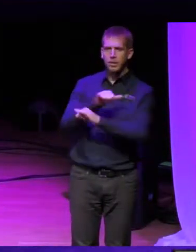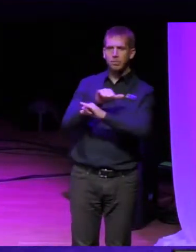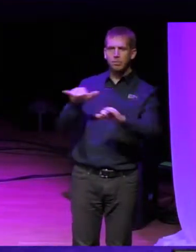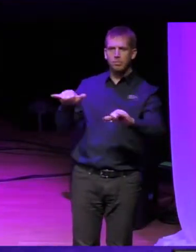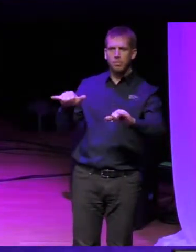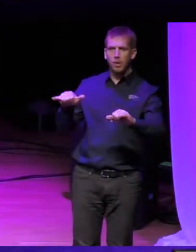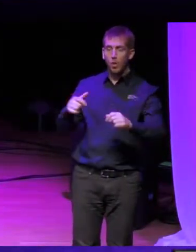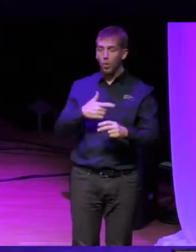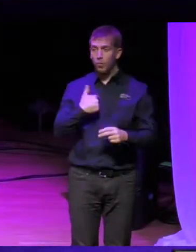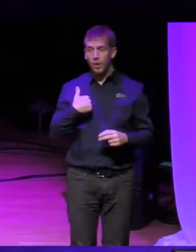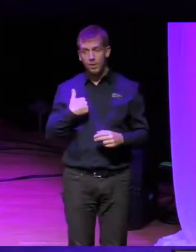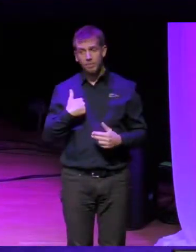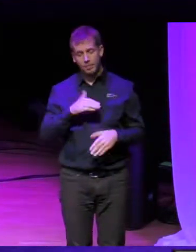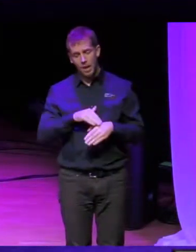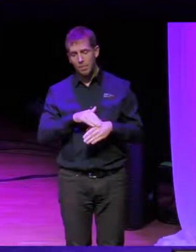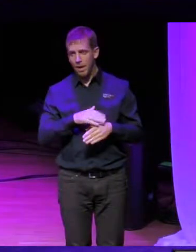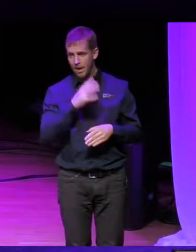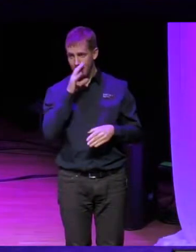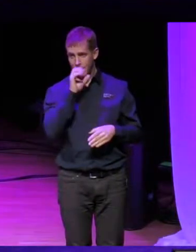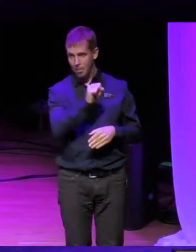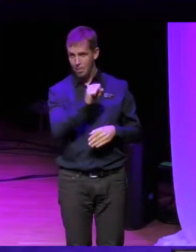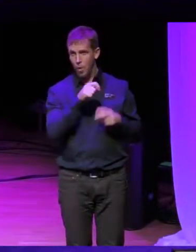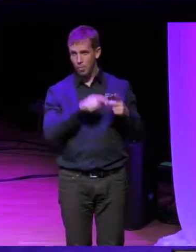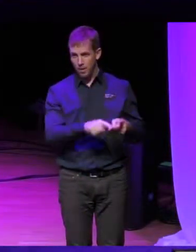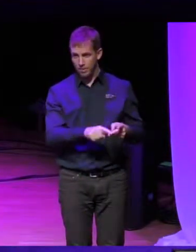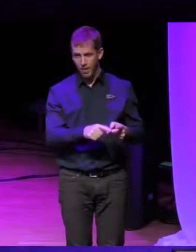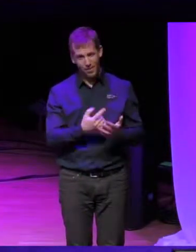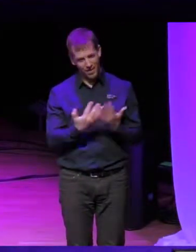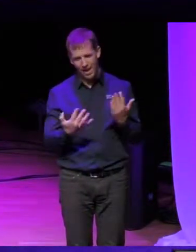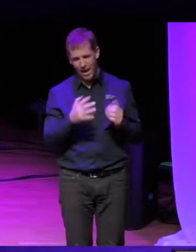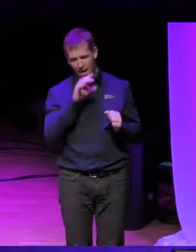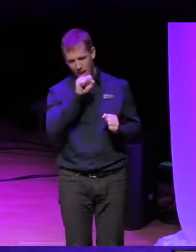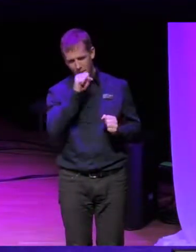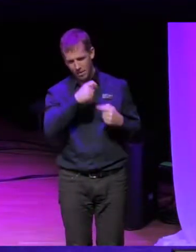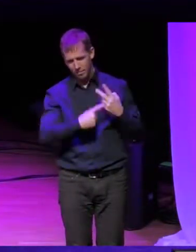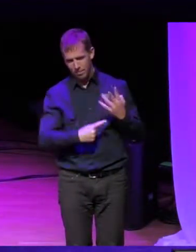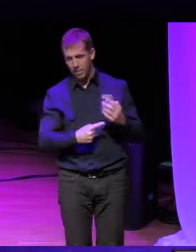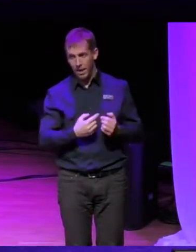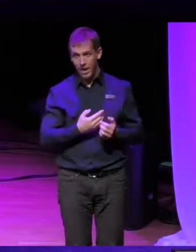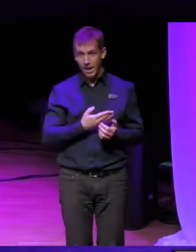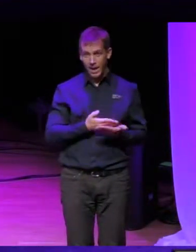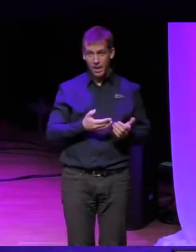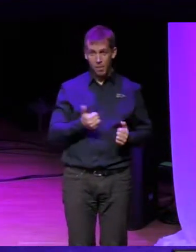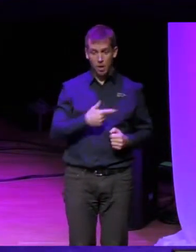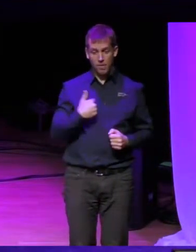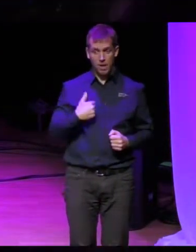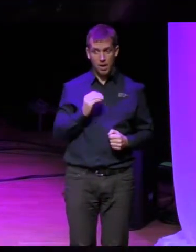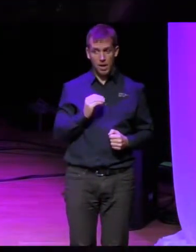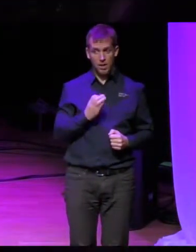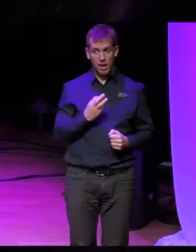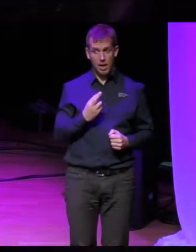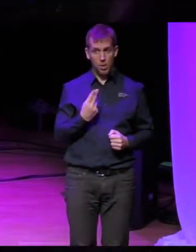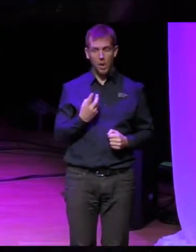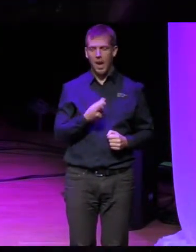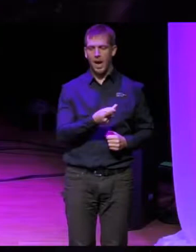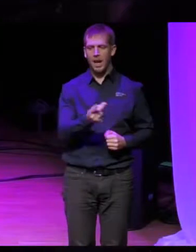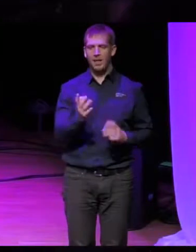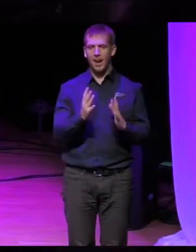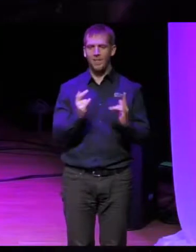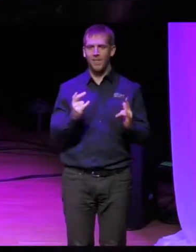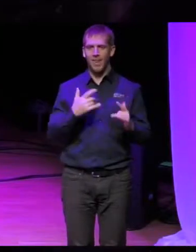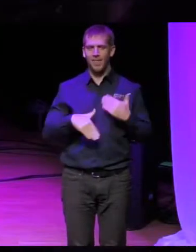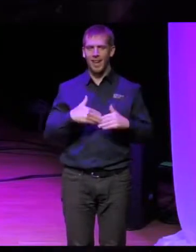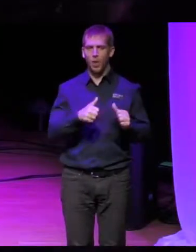sued again. And there were multiple lawsuits. I want to emphasize it's not just the ACLU. Many civil society groups have sued,